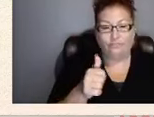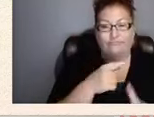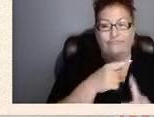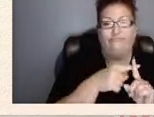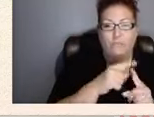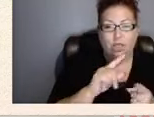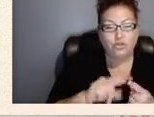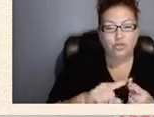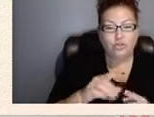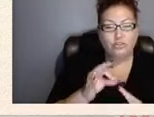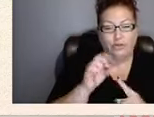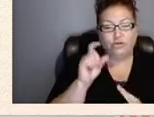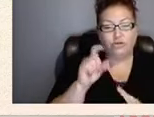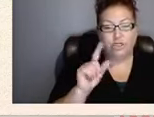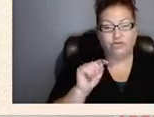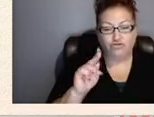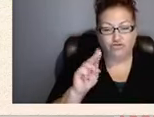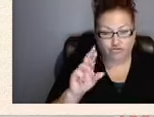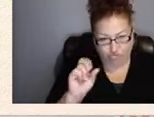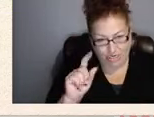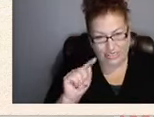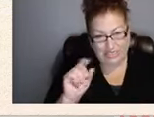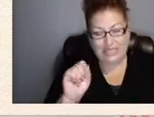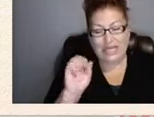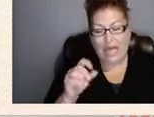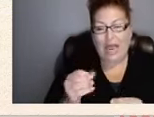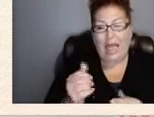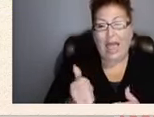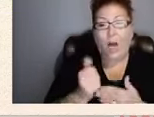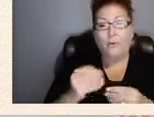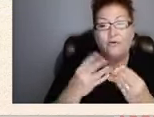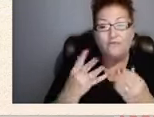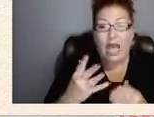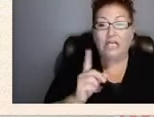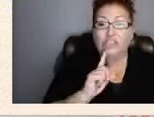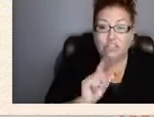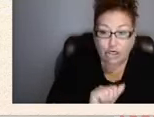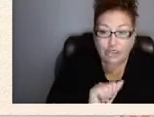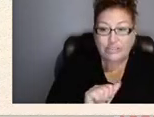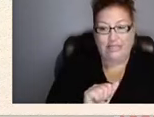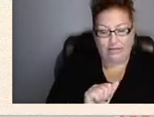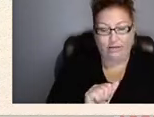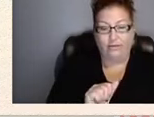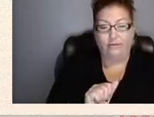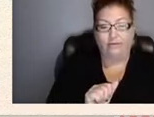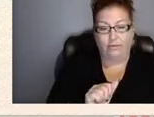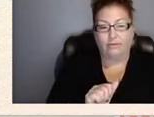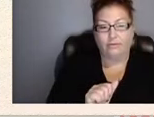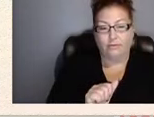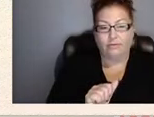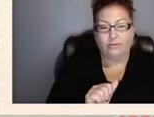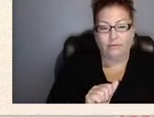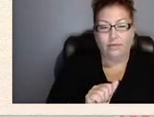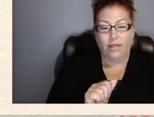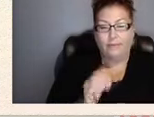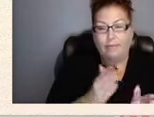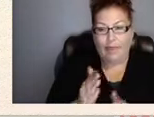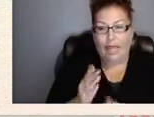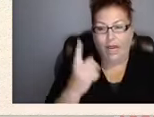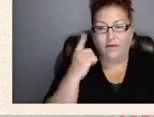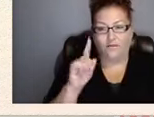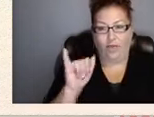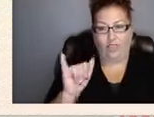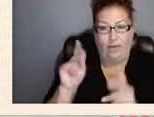help provide certainty in planning for the individual.